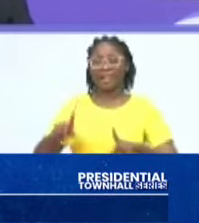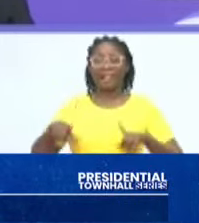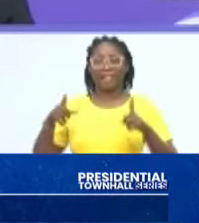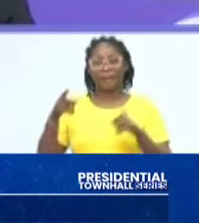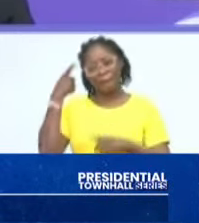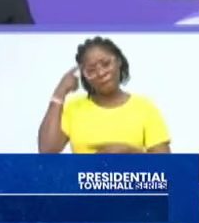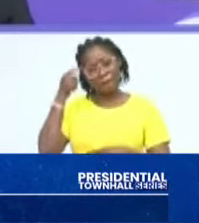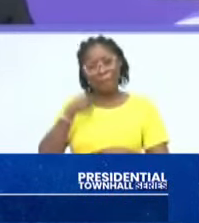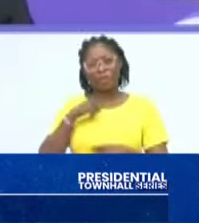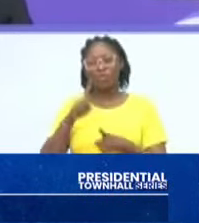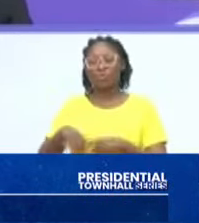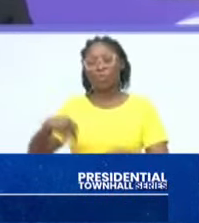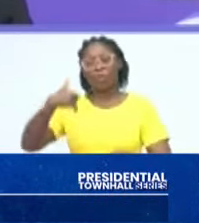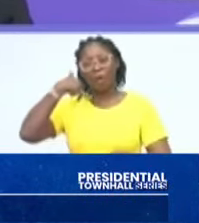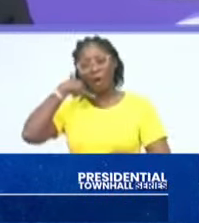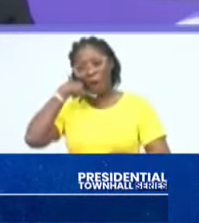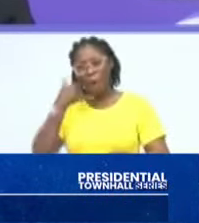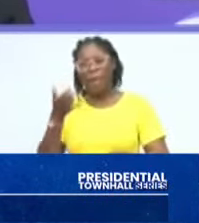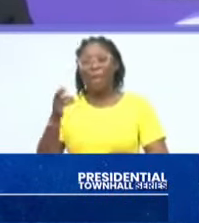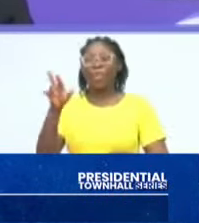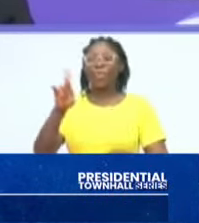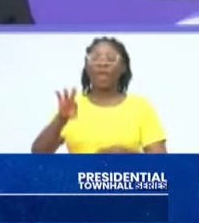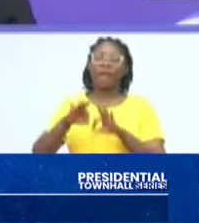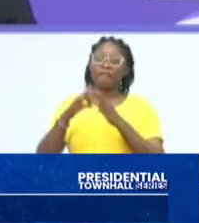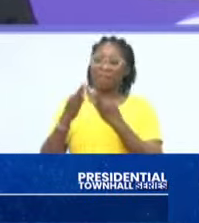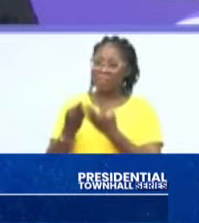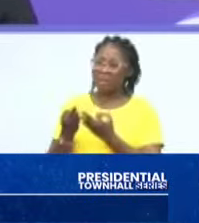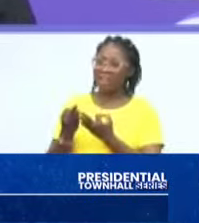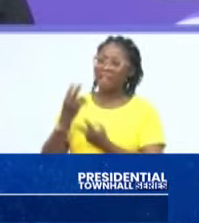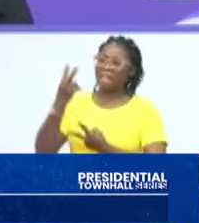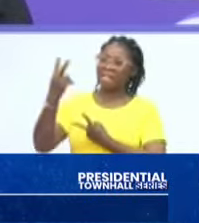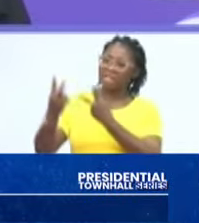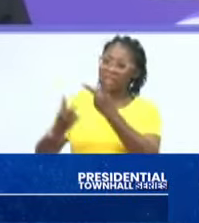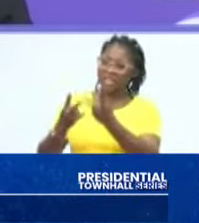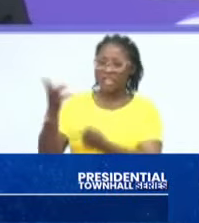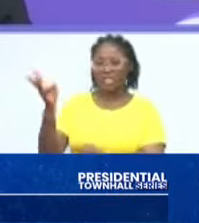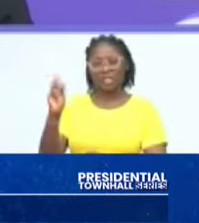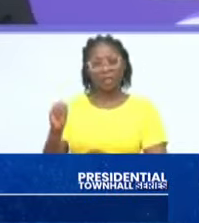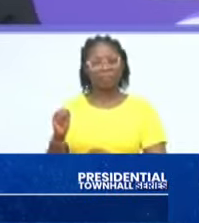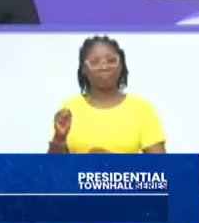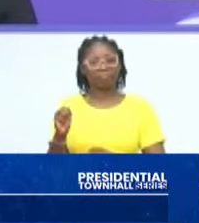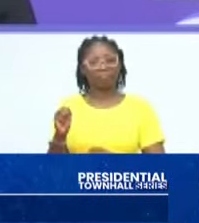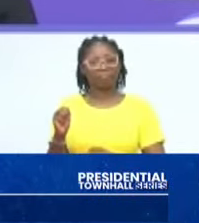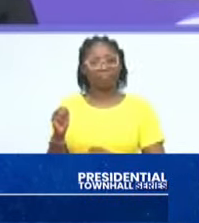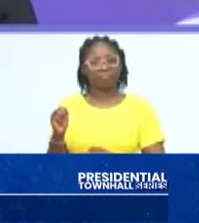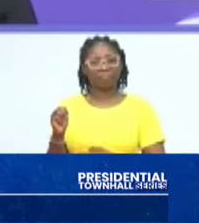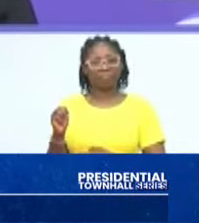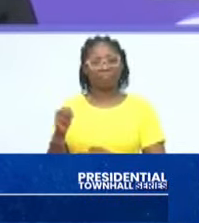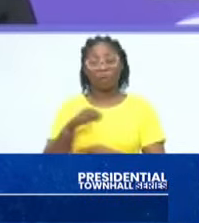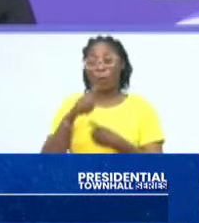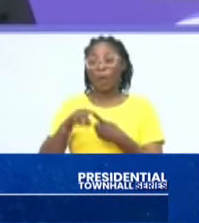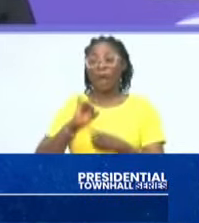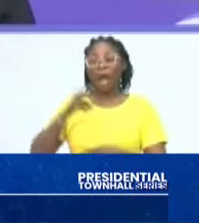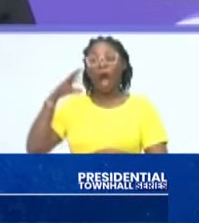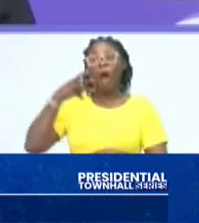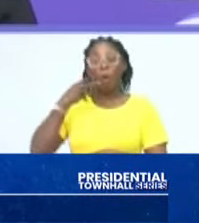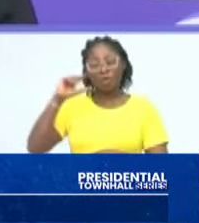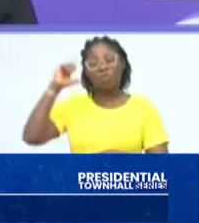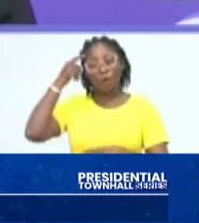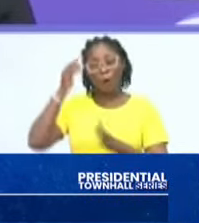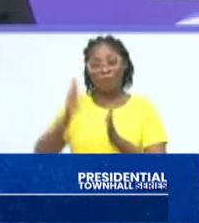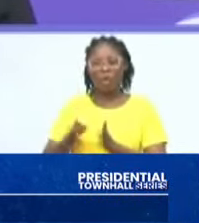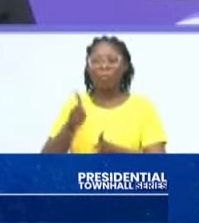call their families, visit them, or things like that. When I was governor, people can tell